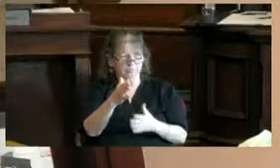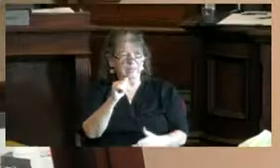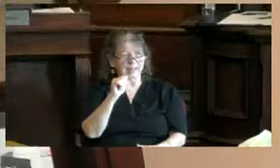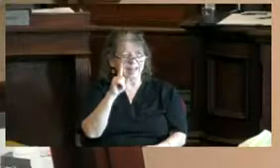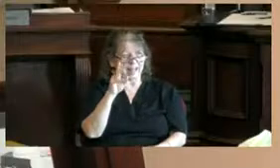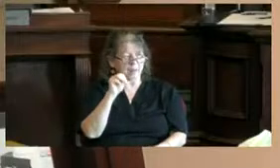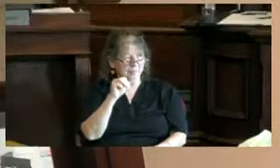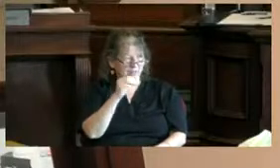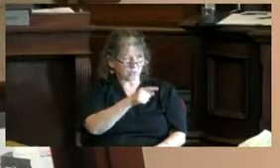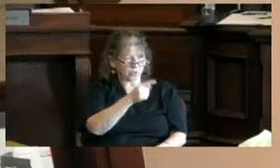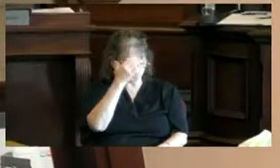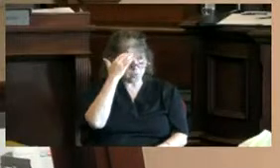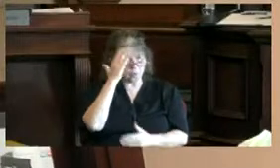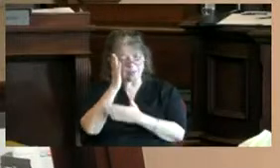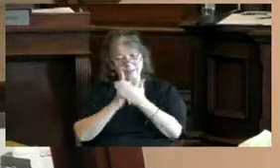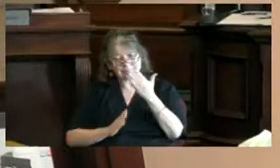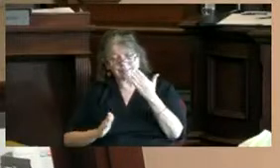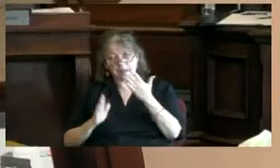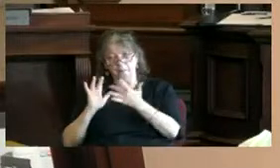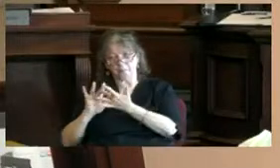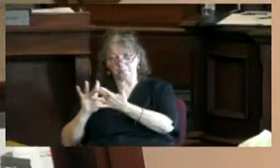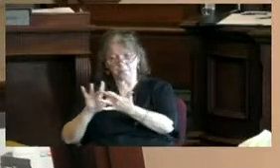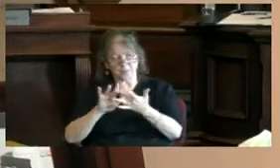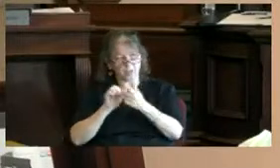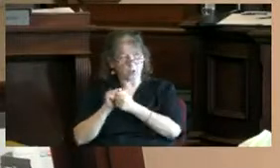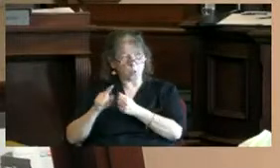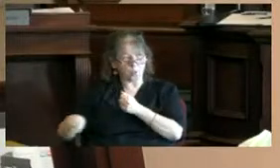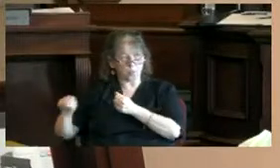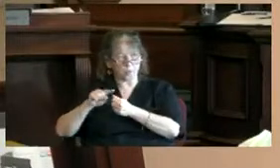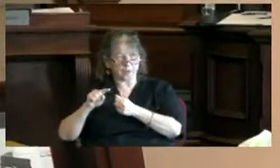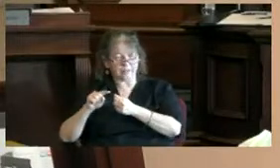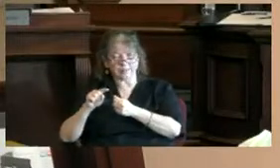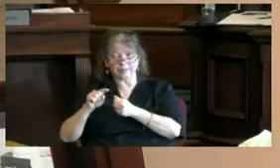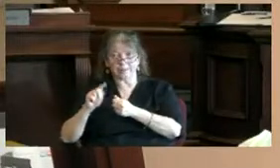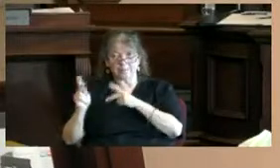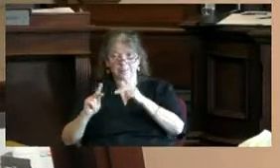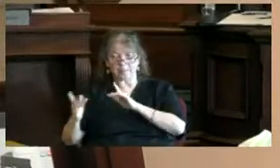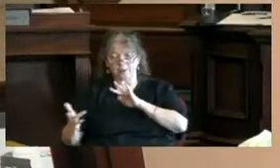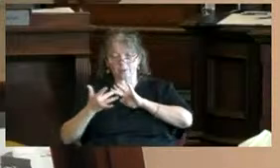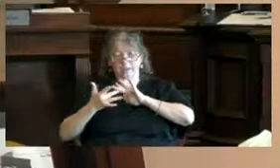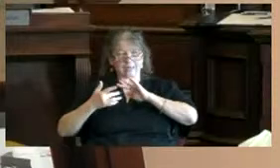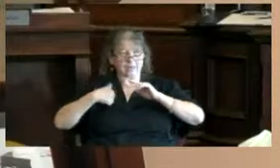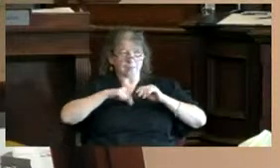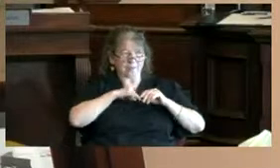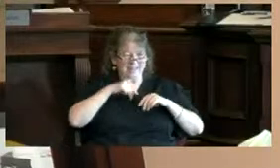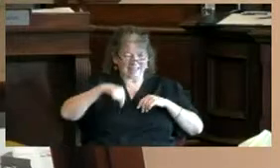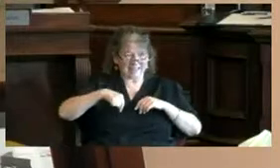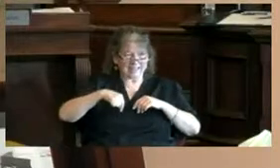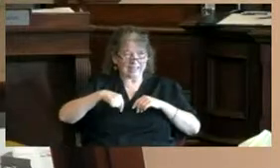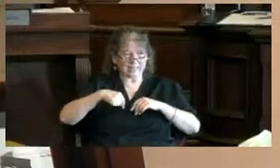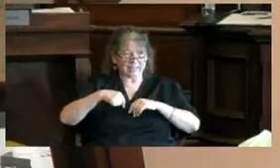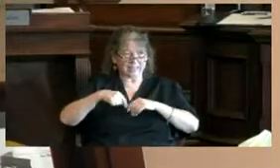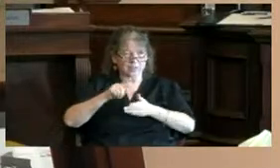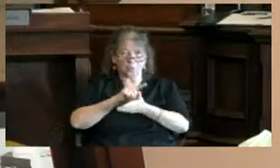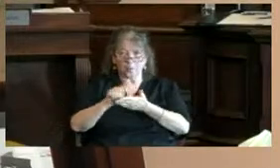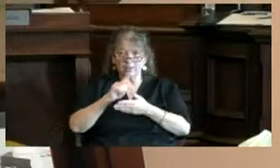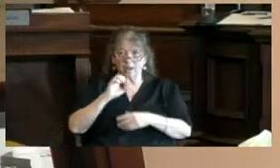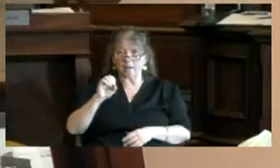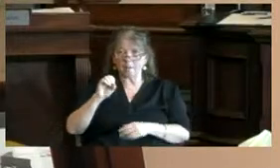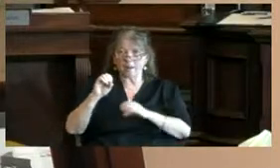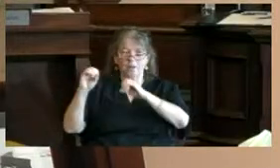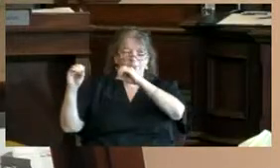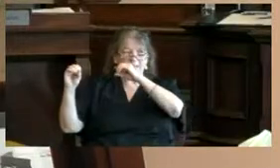that some constituent outreach to my office came this week around the eclipse, and